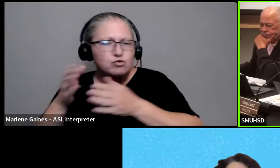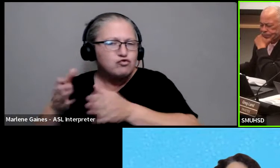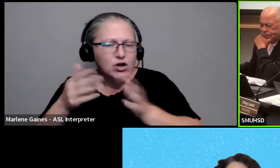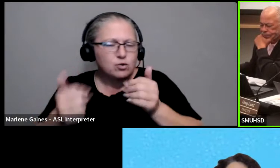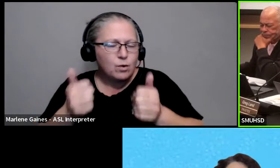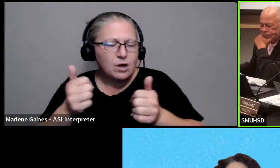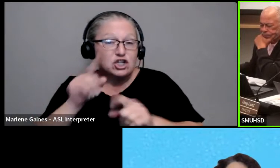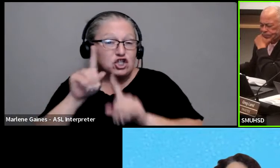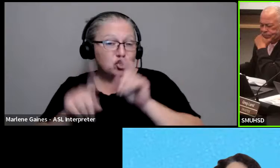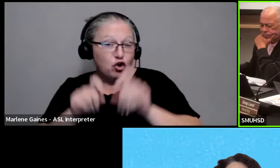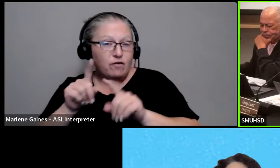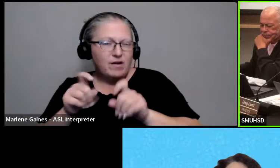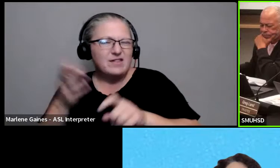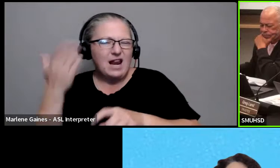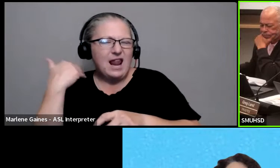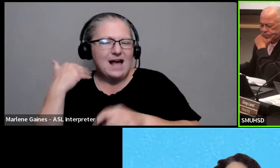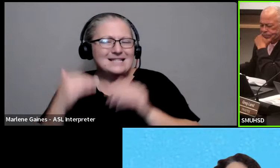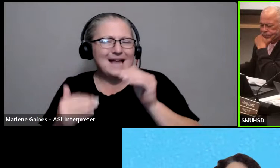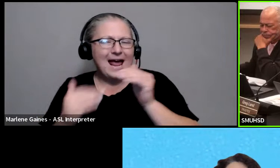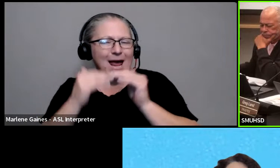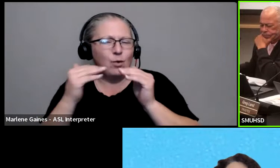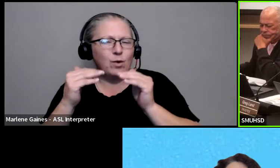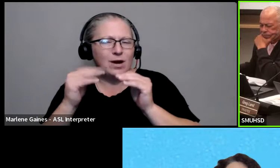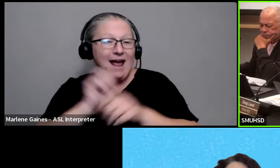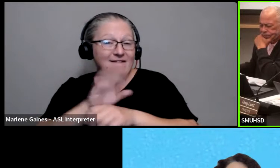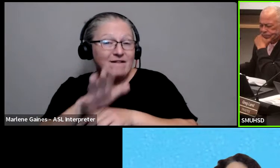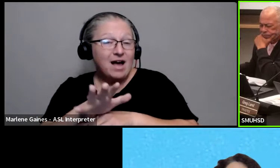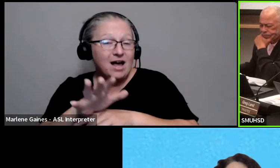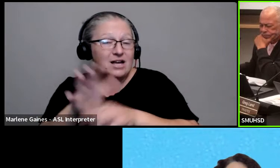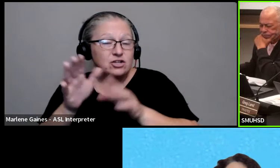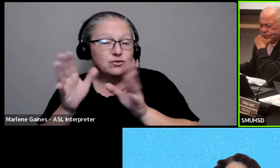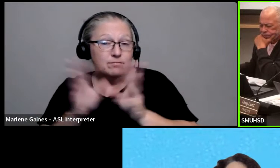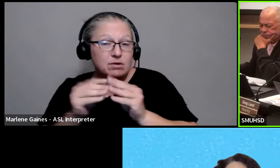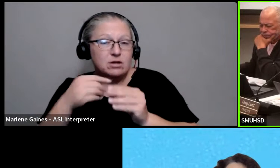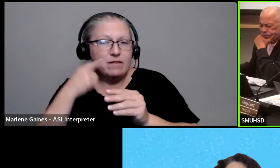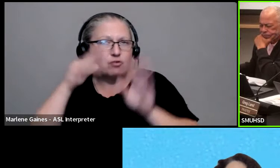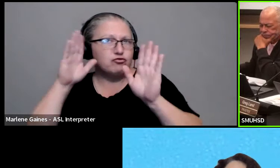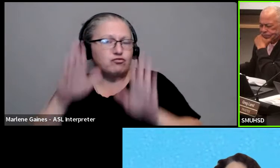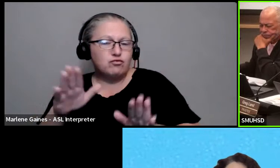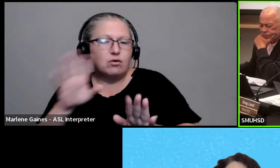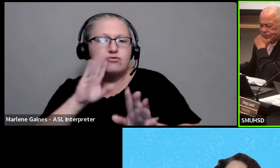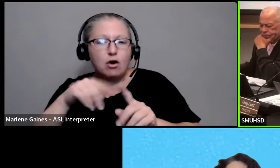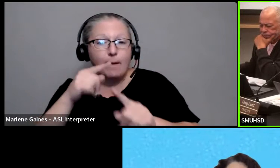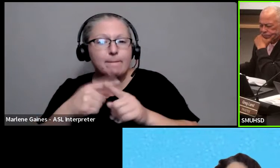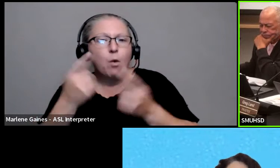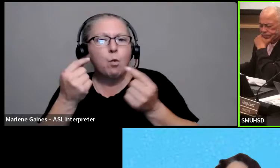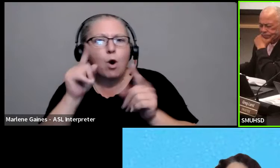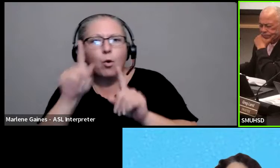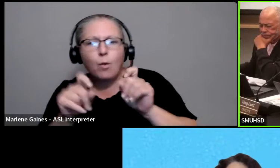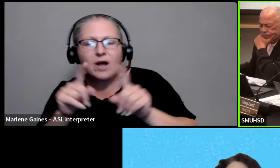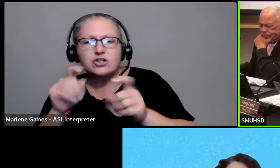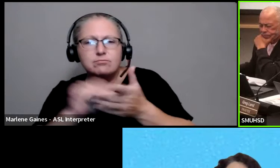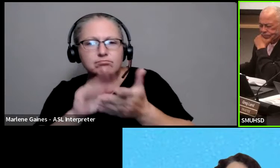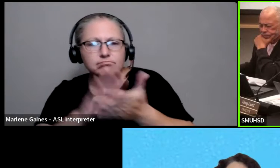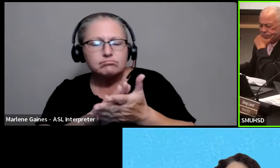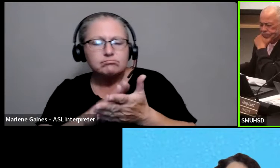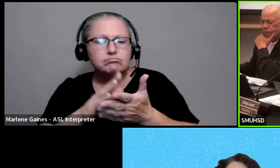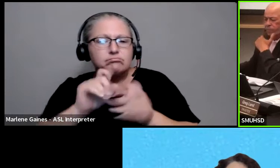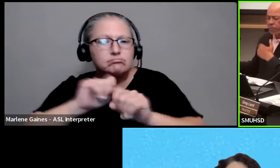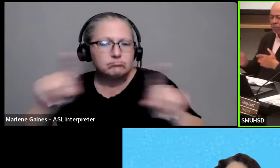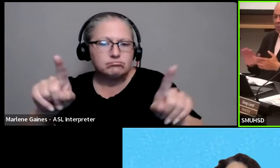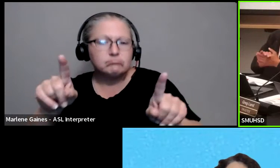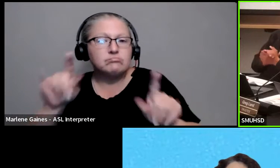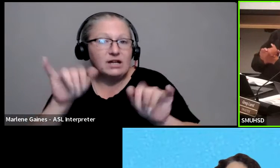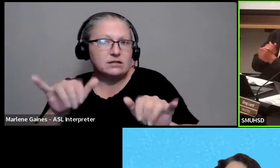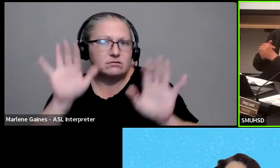the last equity advisory, and I thought it was great that we talked about the questions and part of the survey for what was going to go out. I think that's